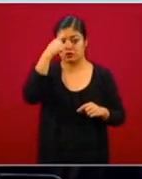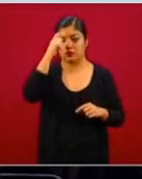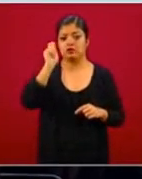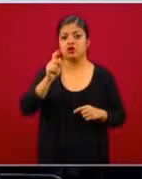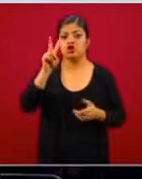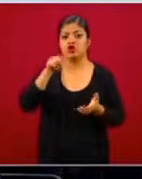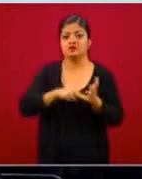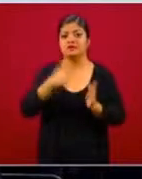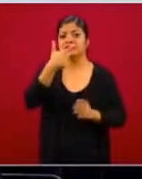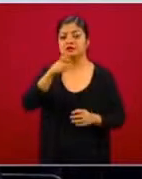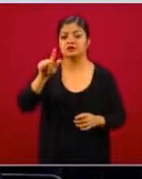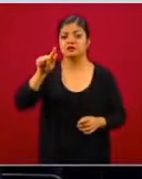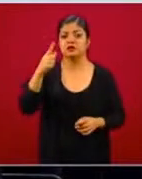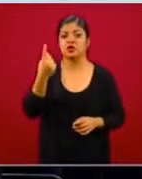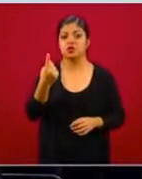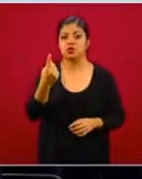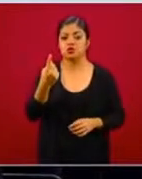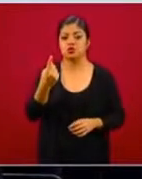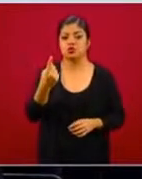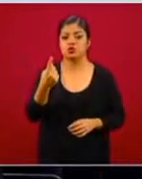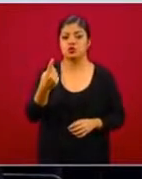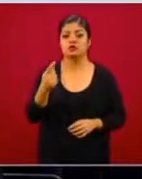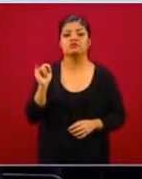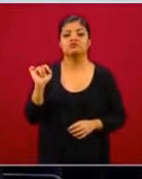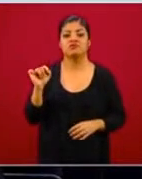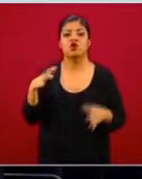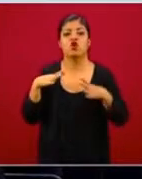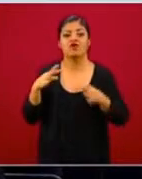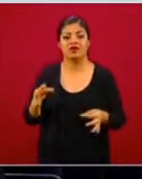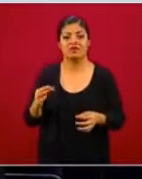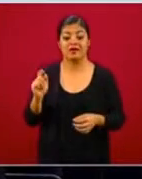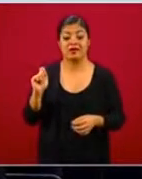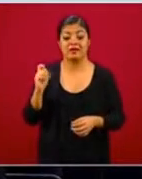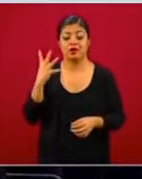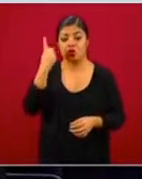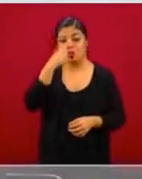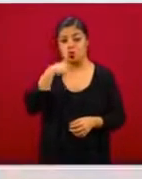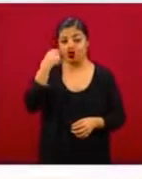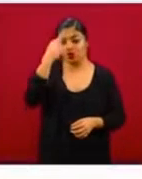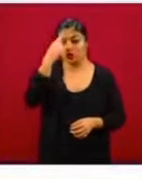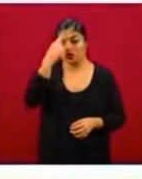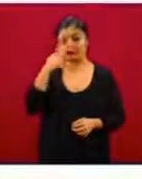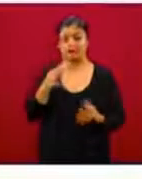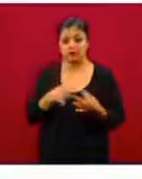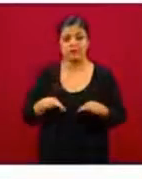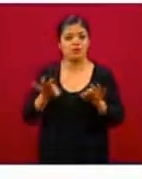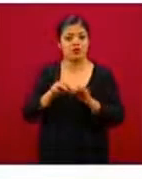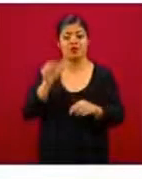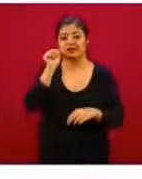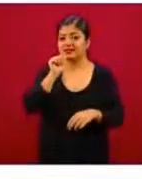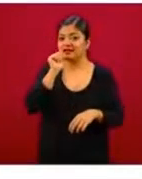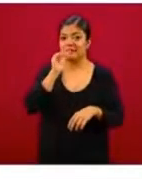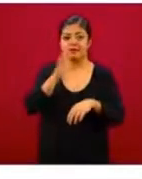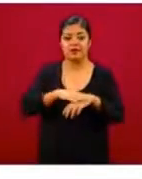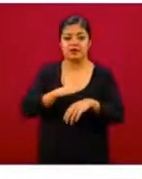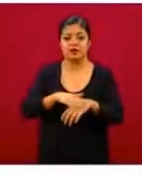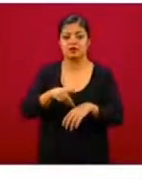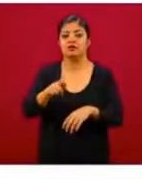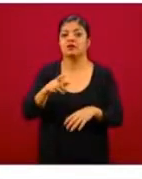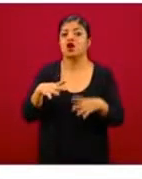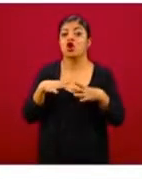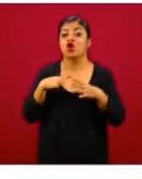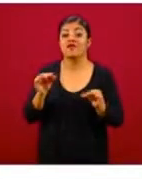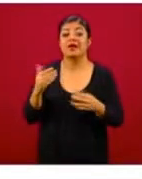been confirmed. And we see the increase that we've seen over the last 24 hours, over 2,700 cases that were confirmed in the last 24